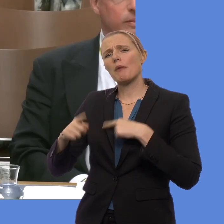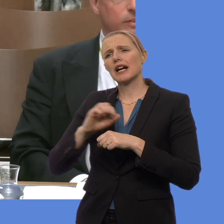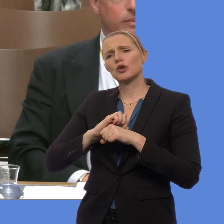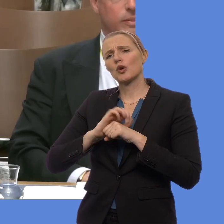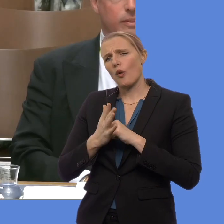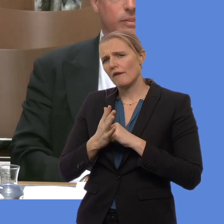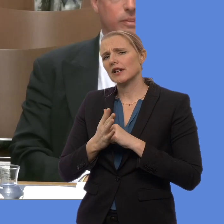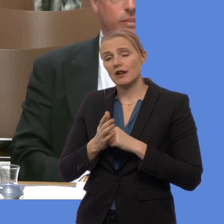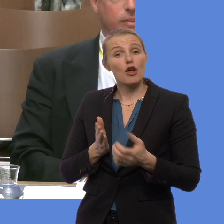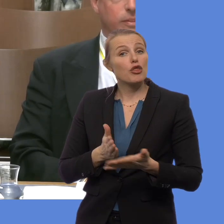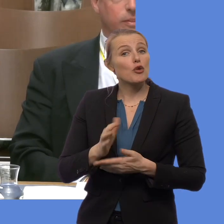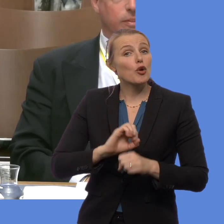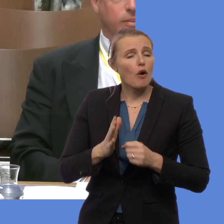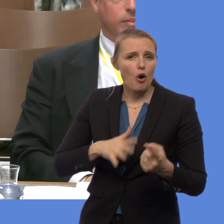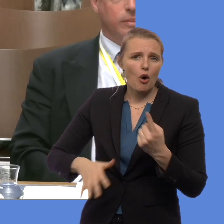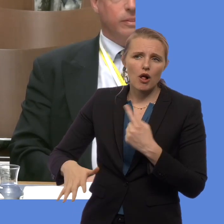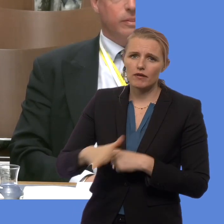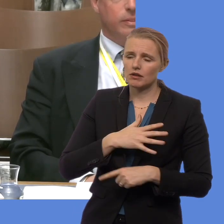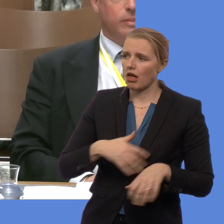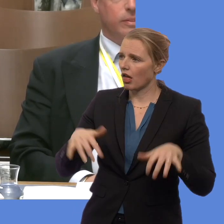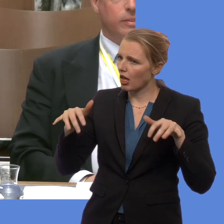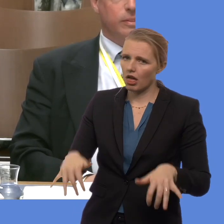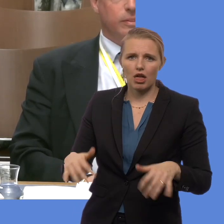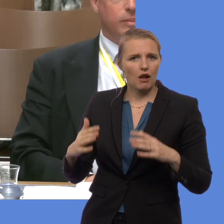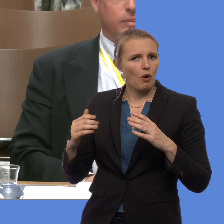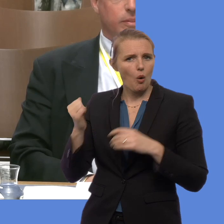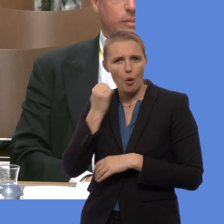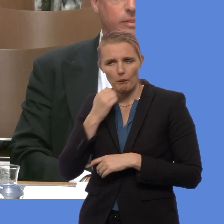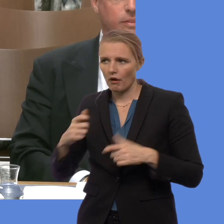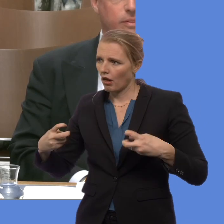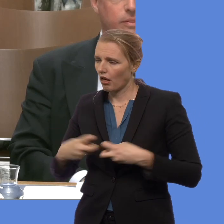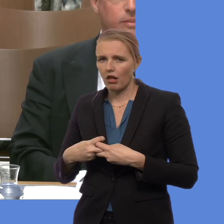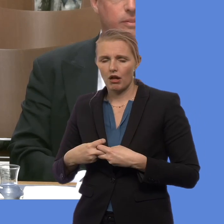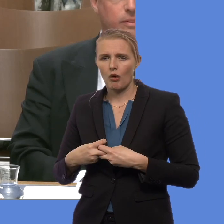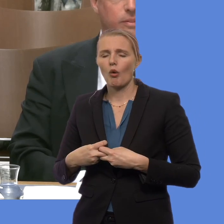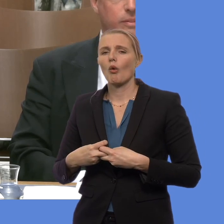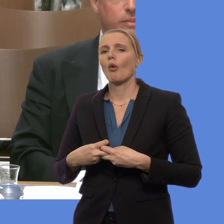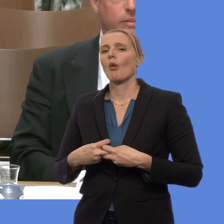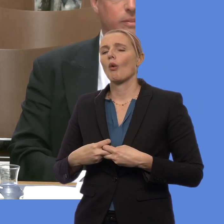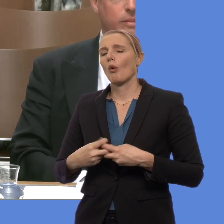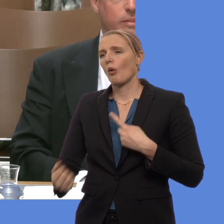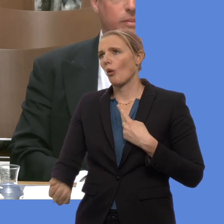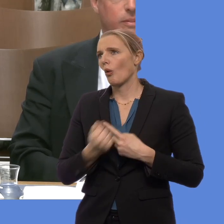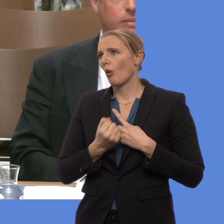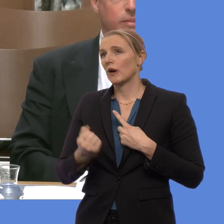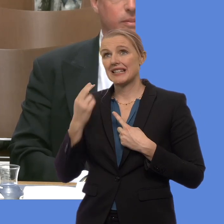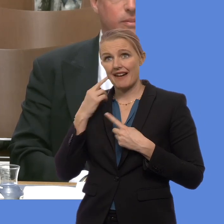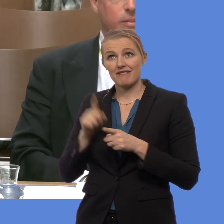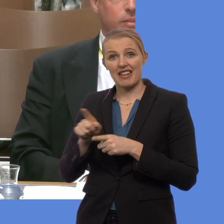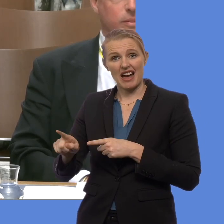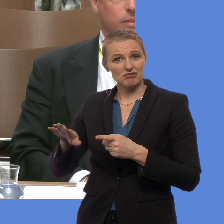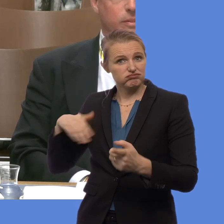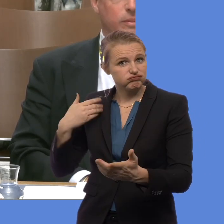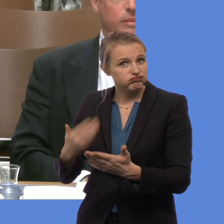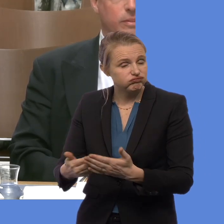all experienced social exclusion, and it brought into stark focus what the deaf community have been experiencing. Now, there were a